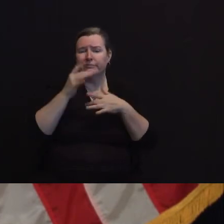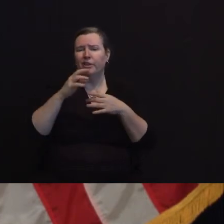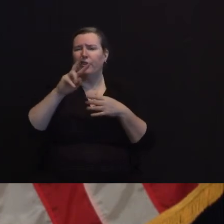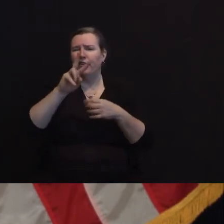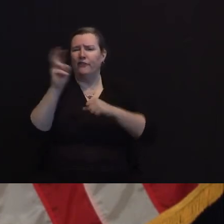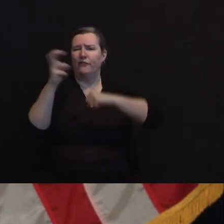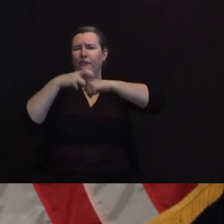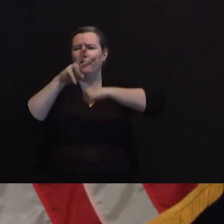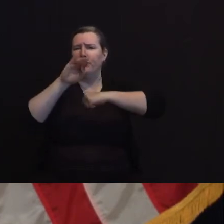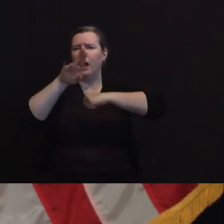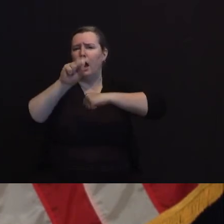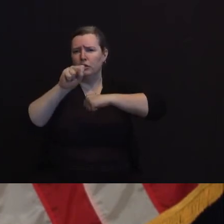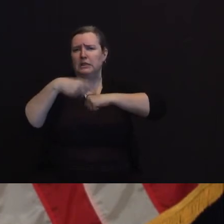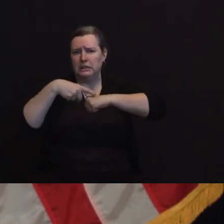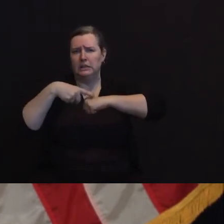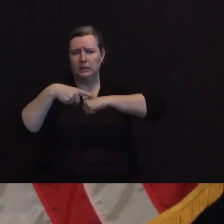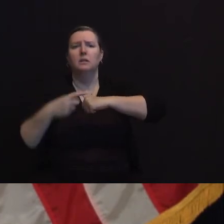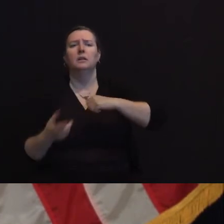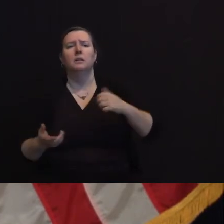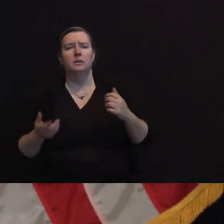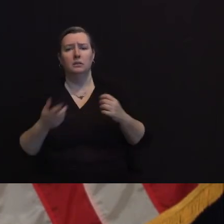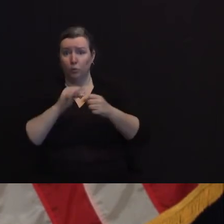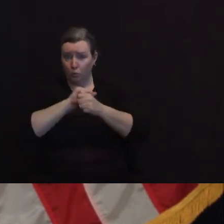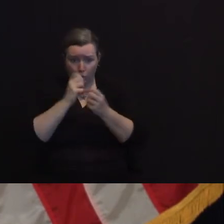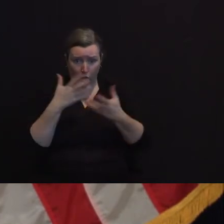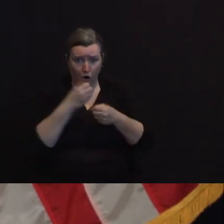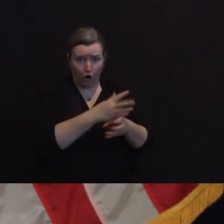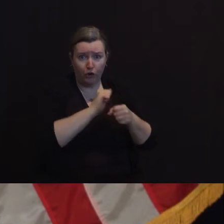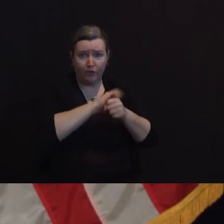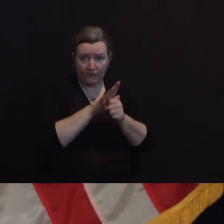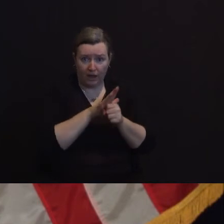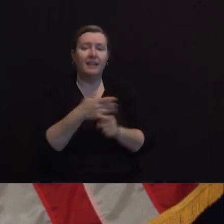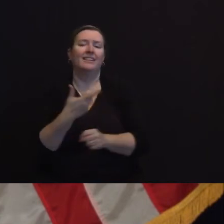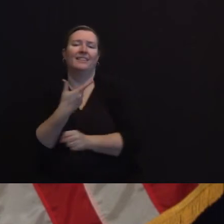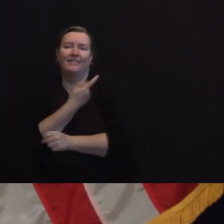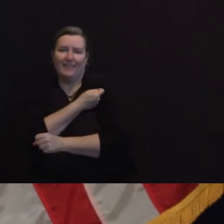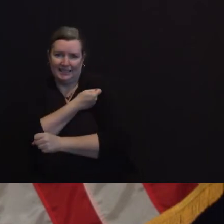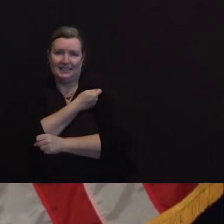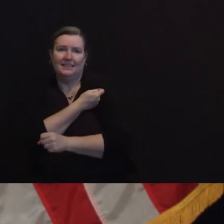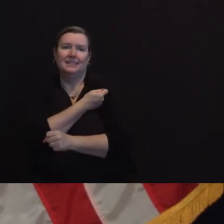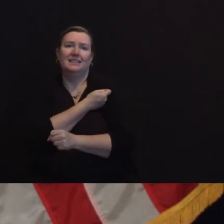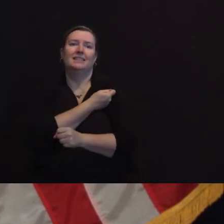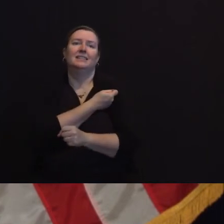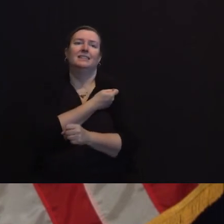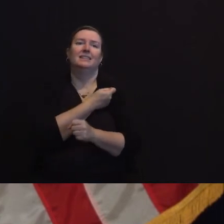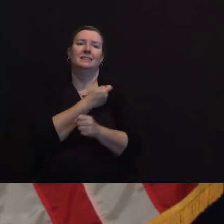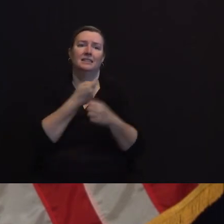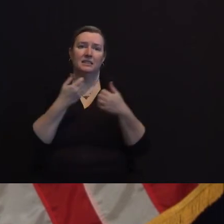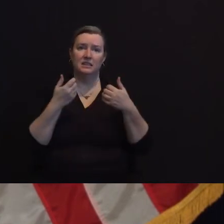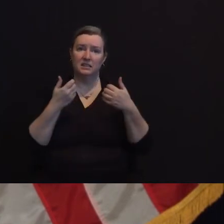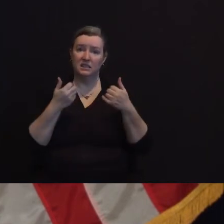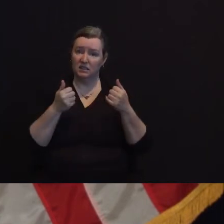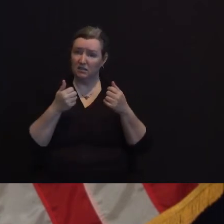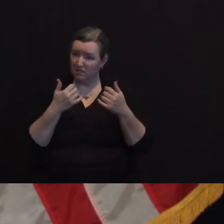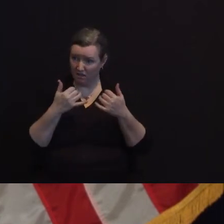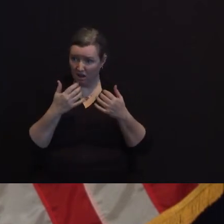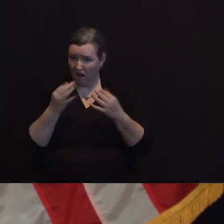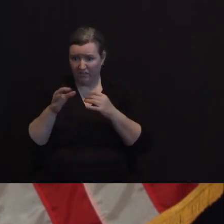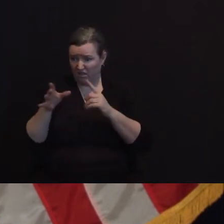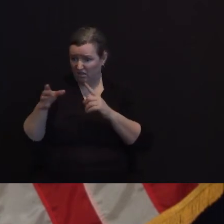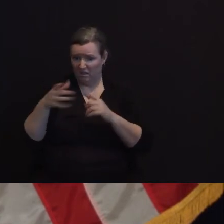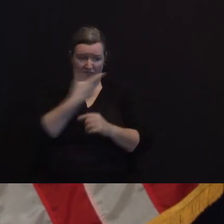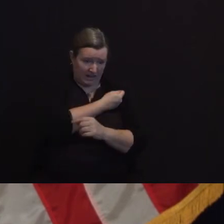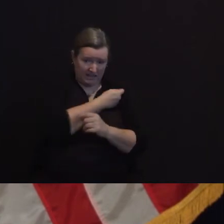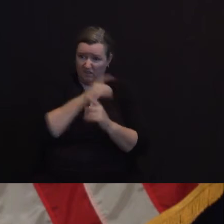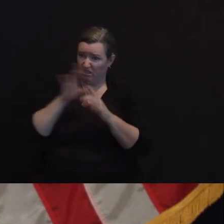being vaccinated. And so that's an important element, too, of their surveillance system. So it's pretty complex system that they've launched at this